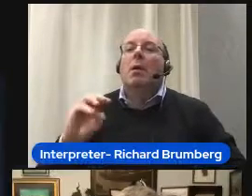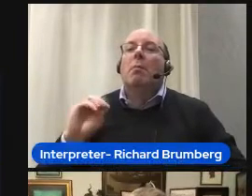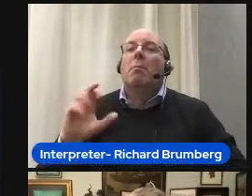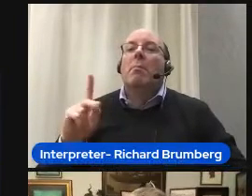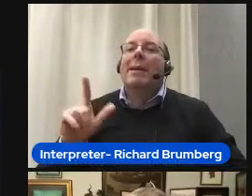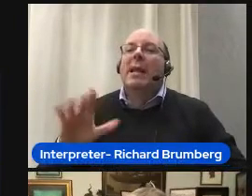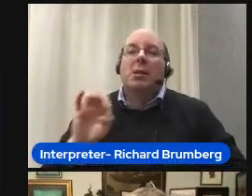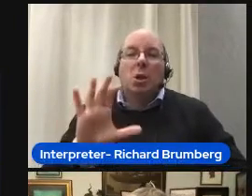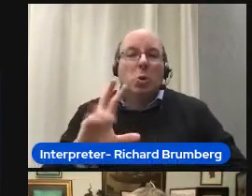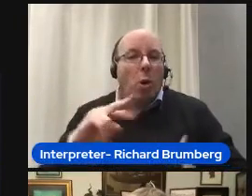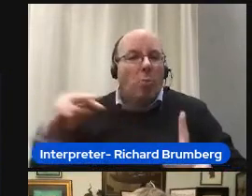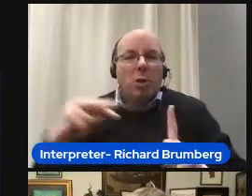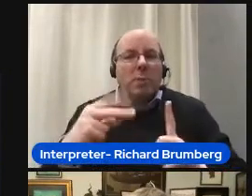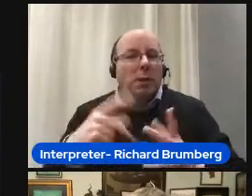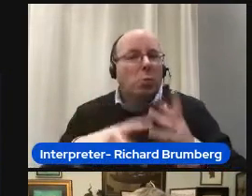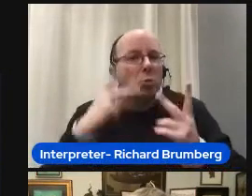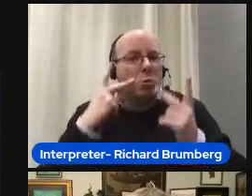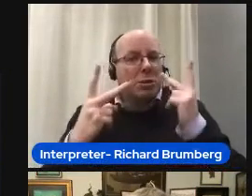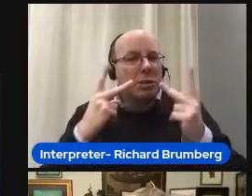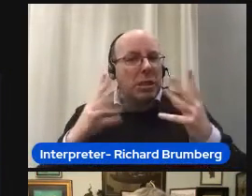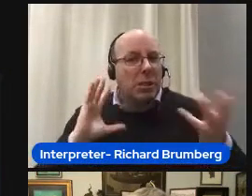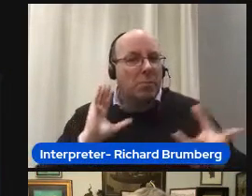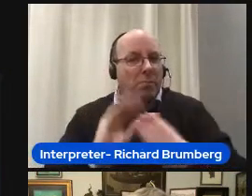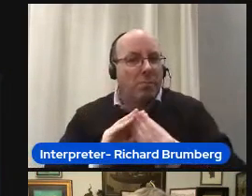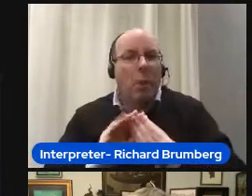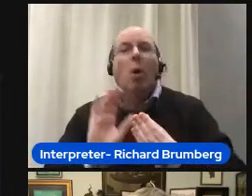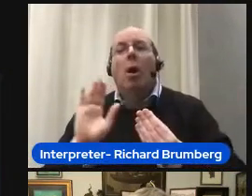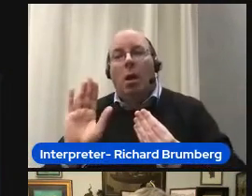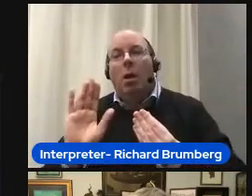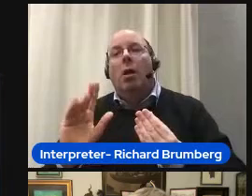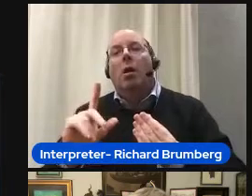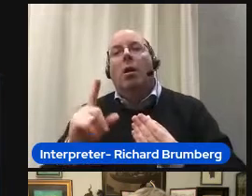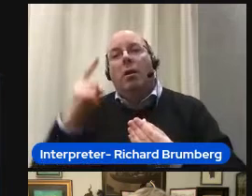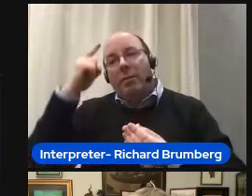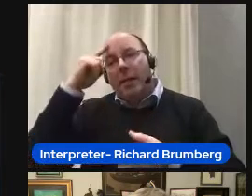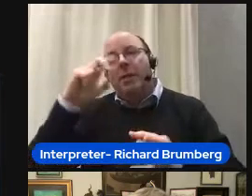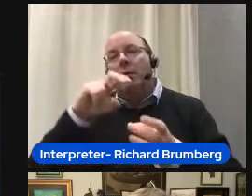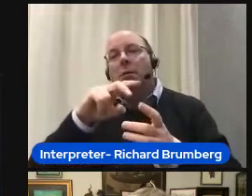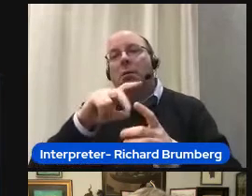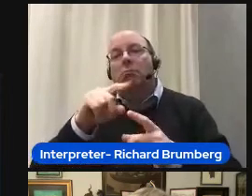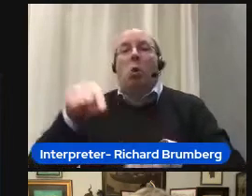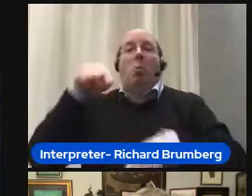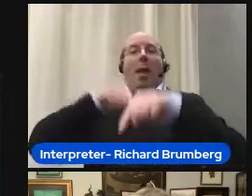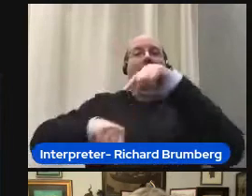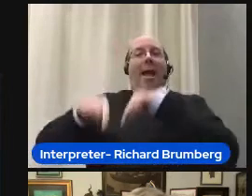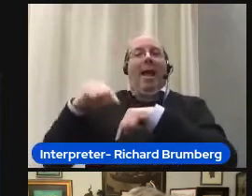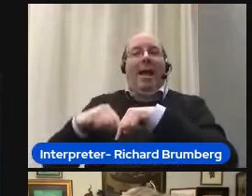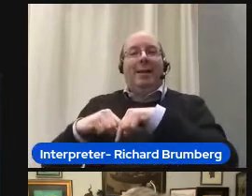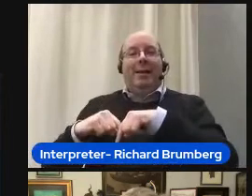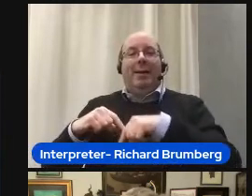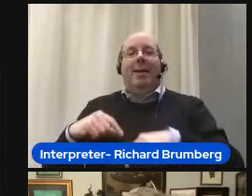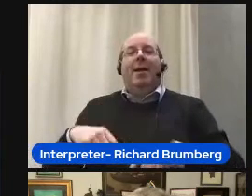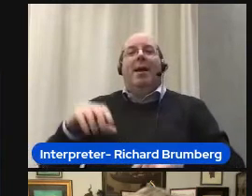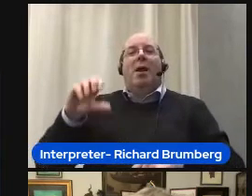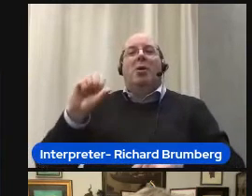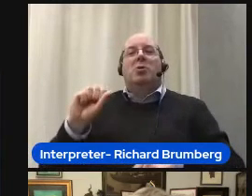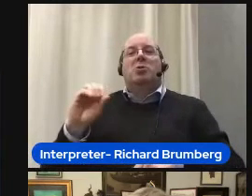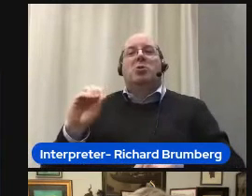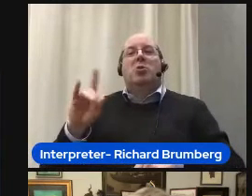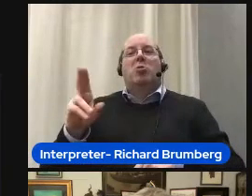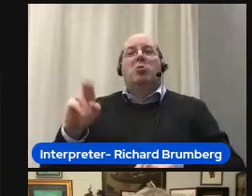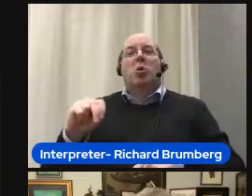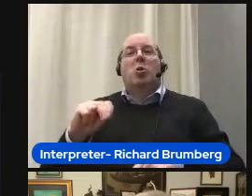perspective? Yeah, well, I think it's important to step back in time for a moment and to recognize that SOJOURN was actually founded